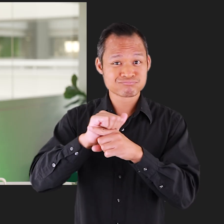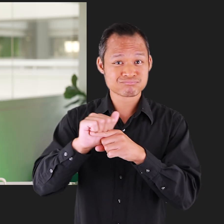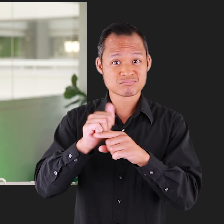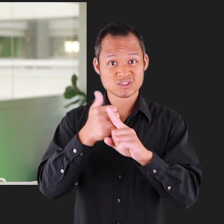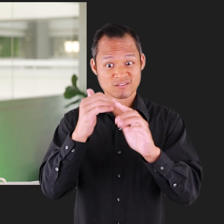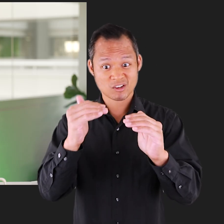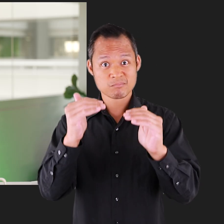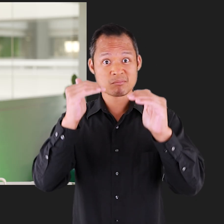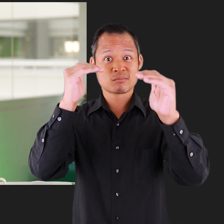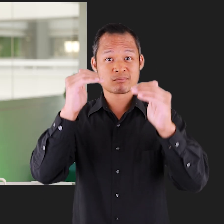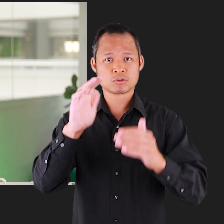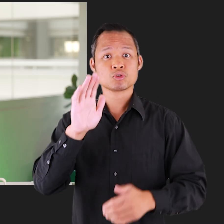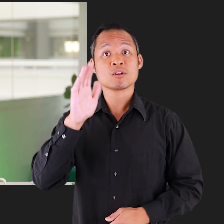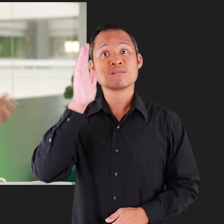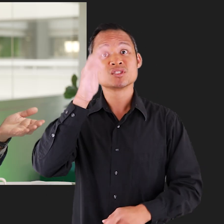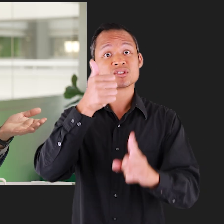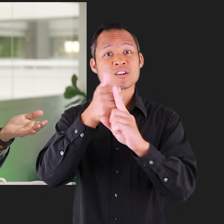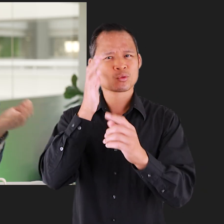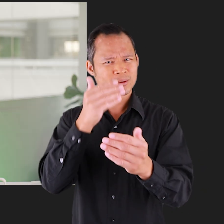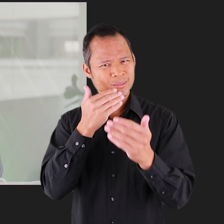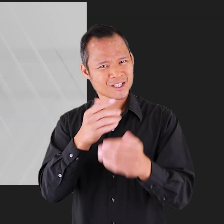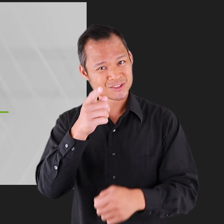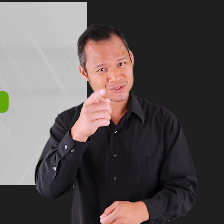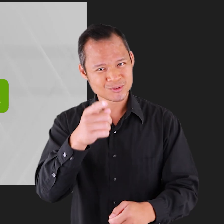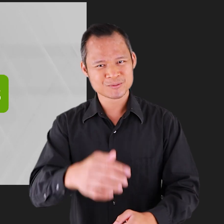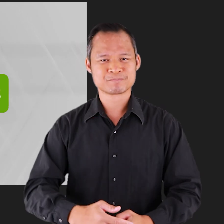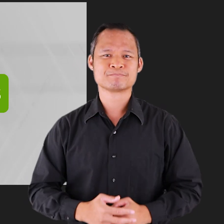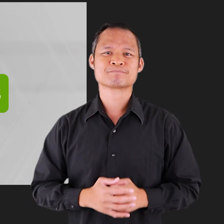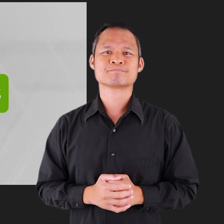get better at it. Your future entrepreneurial self will thank you.